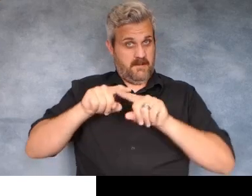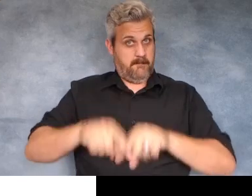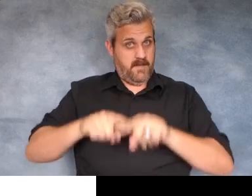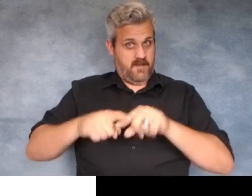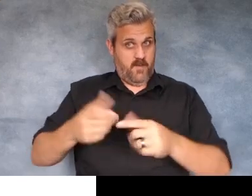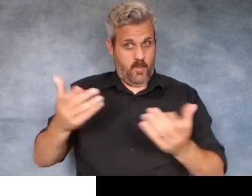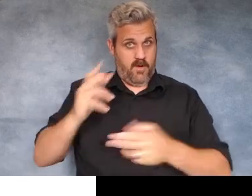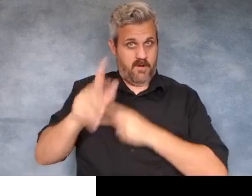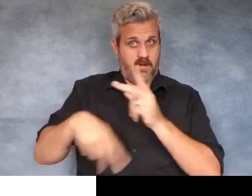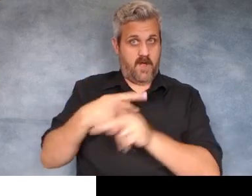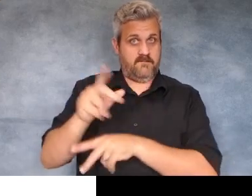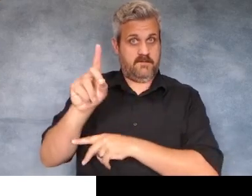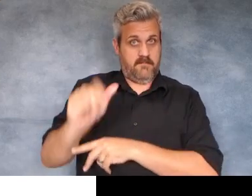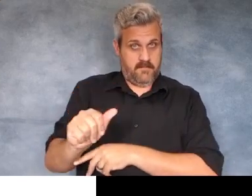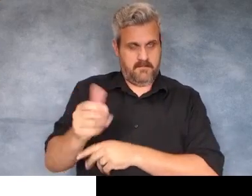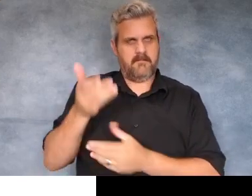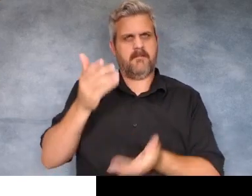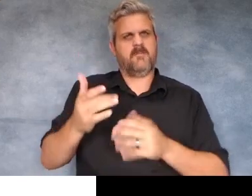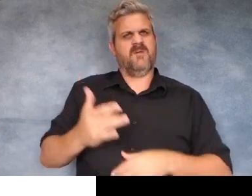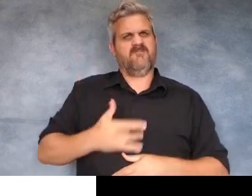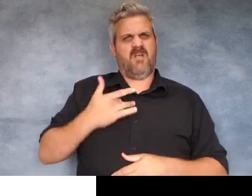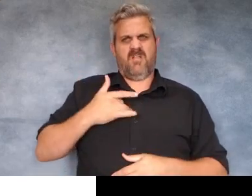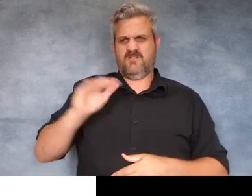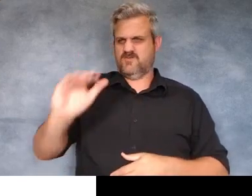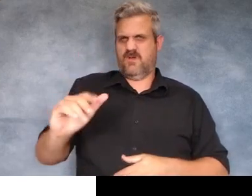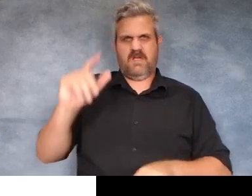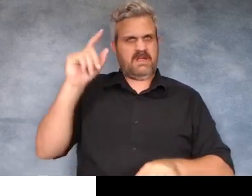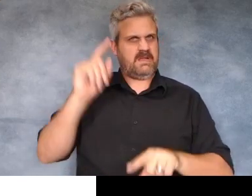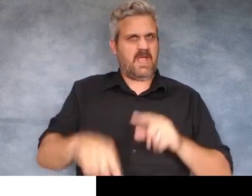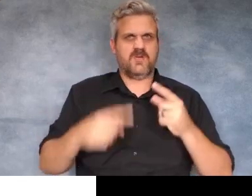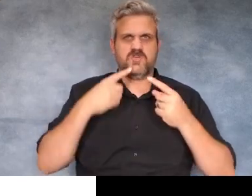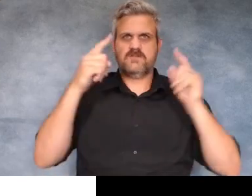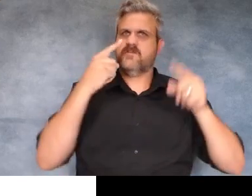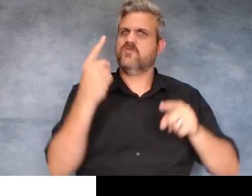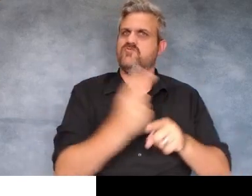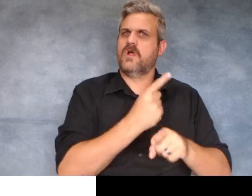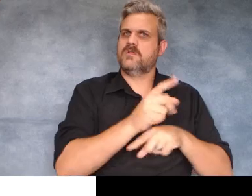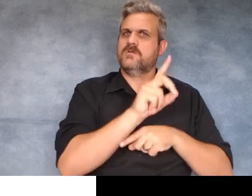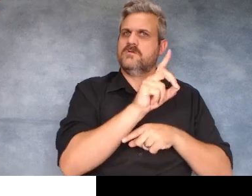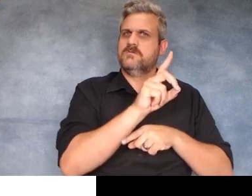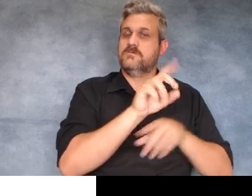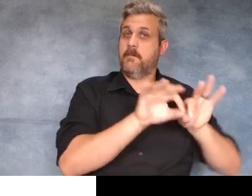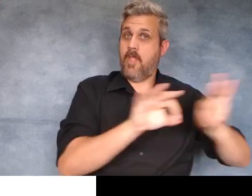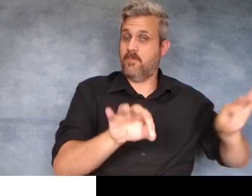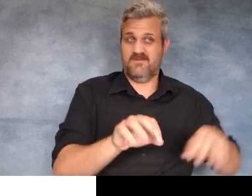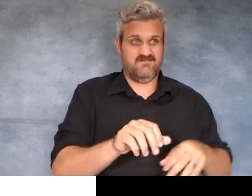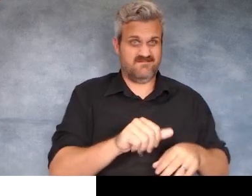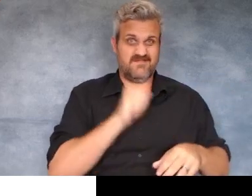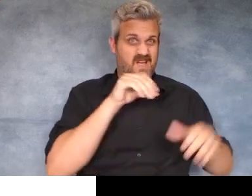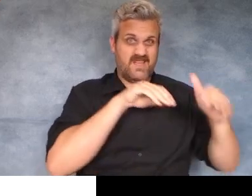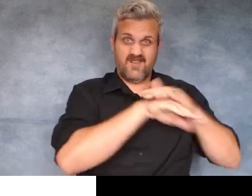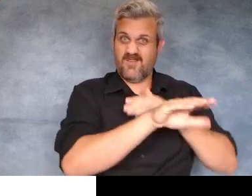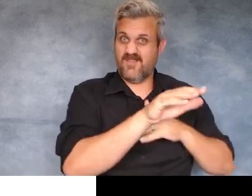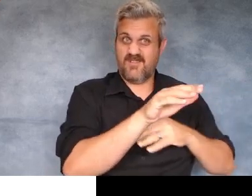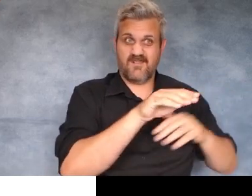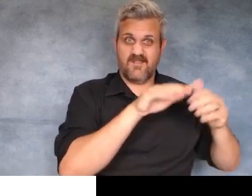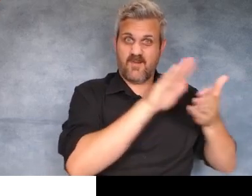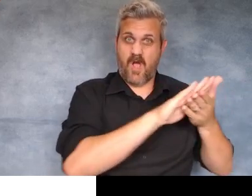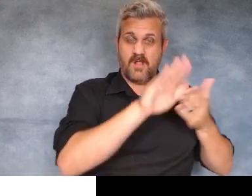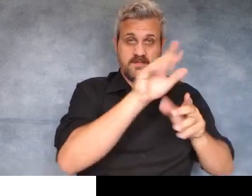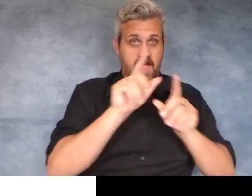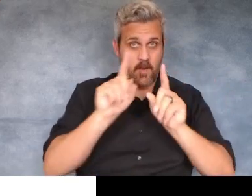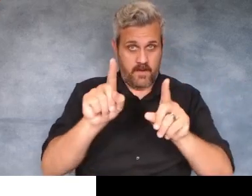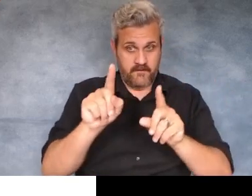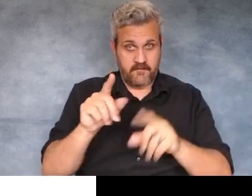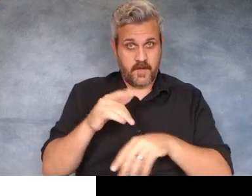that they might not be able to obtain a regular diploma or go to college. However, having high expectations in